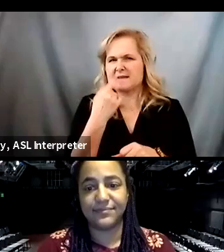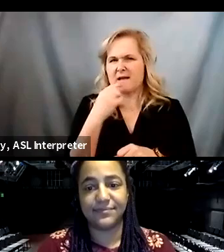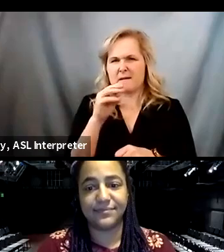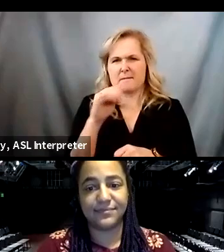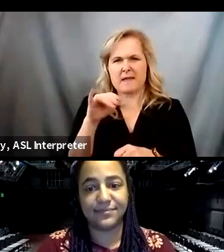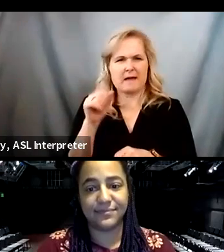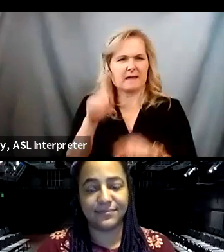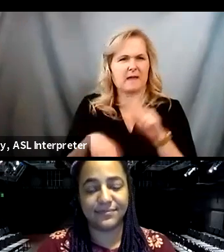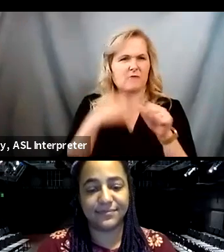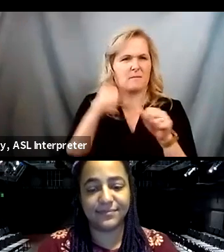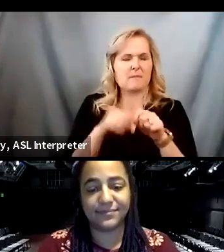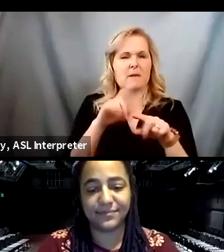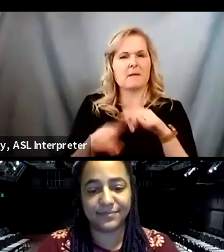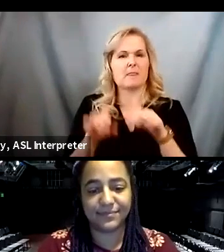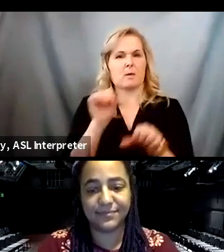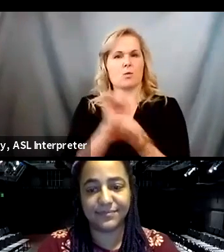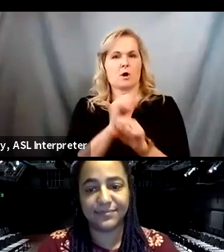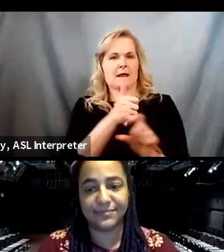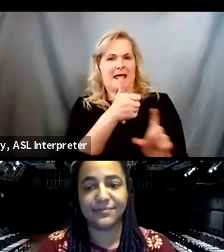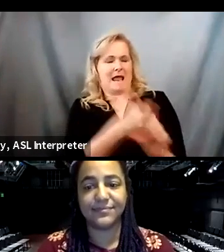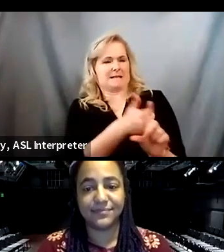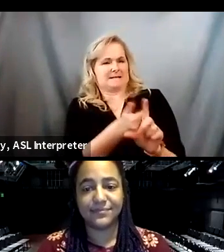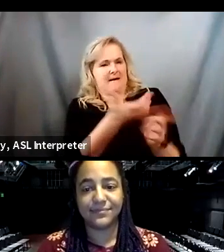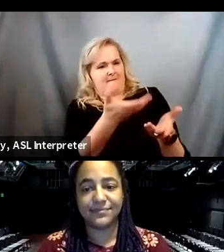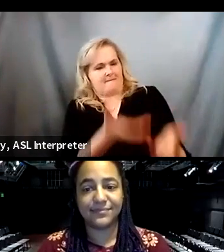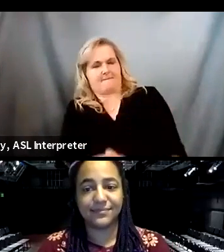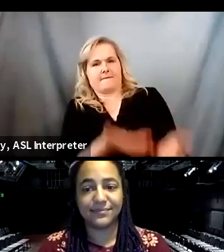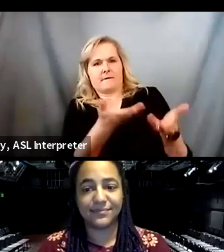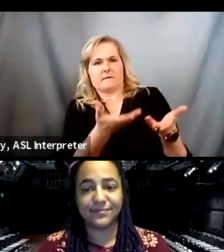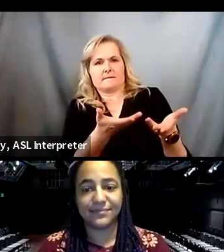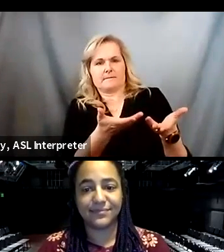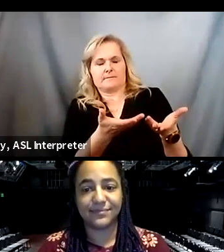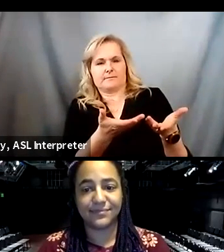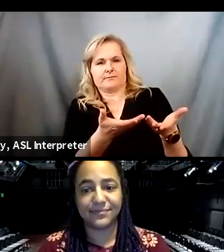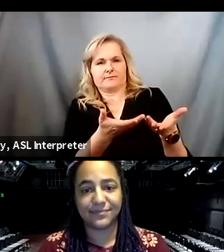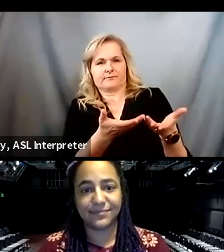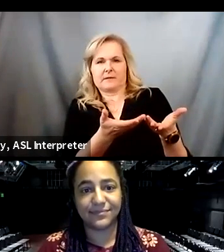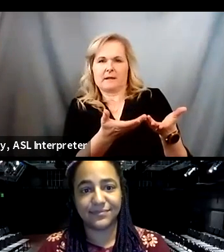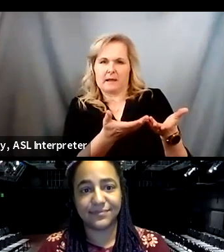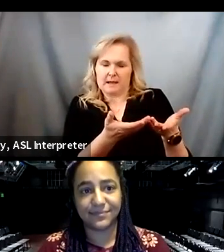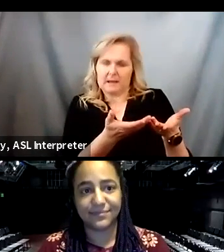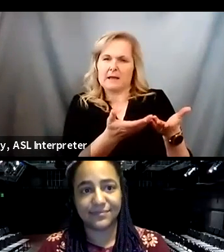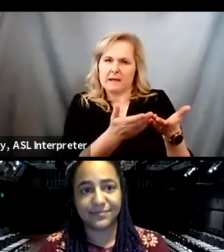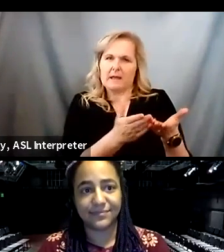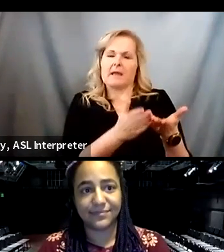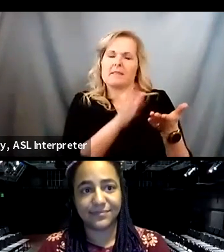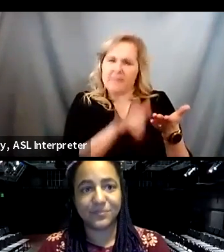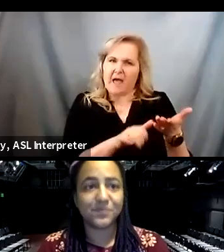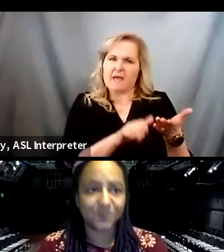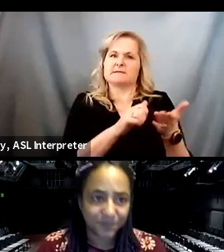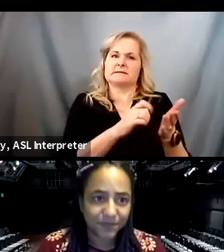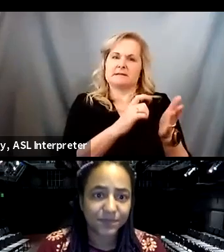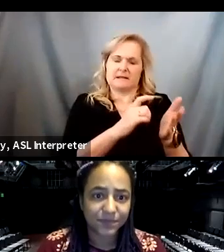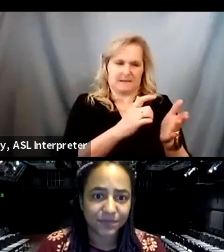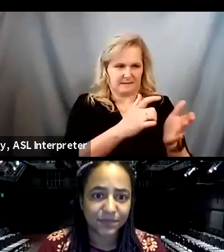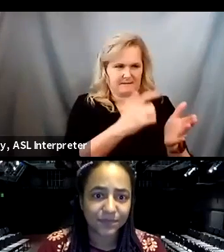That the work itself is a real, is the acknowledgement that Claudia read,